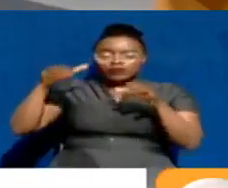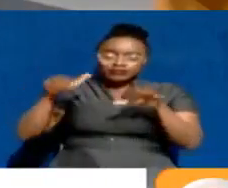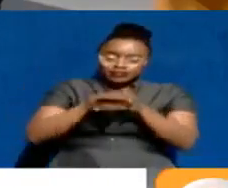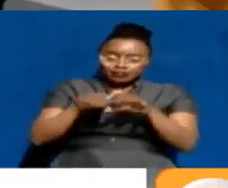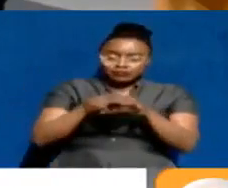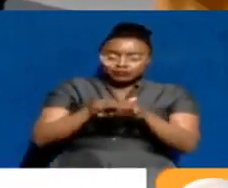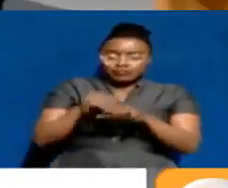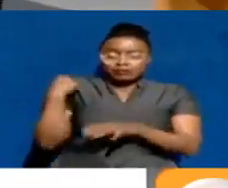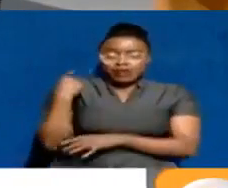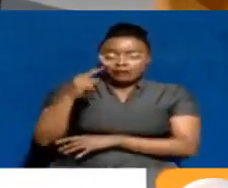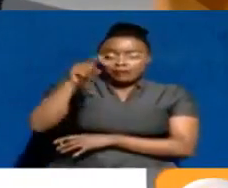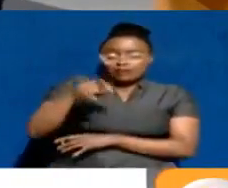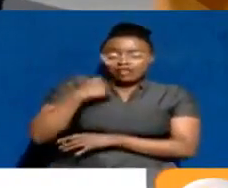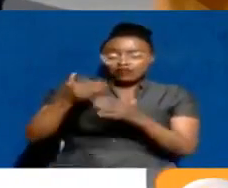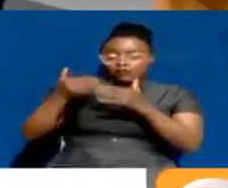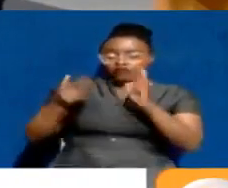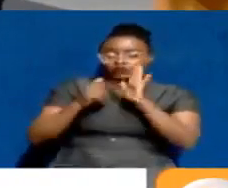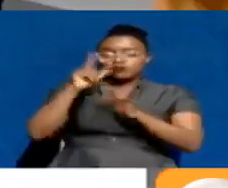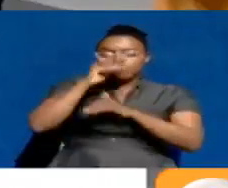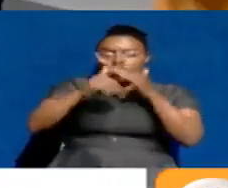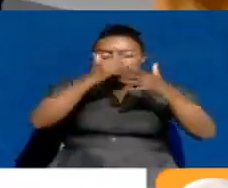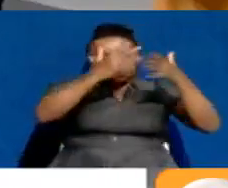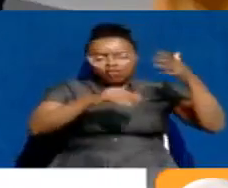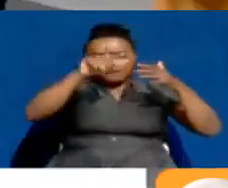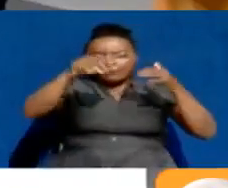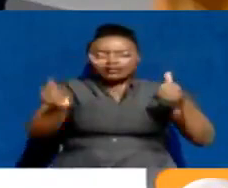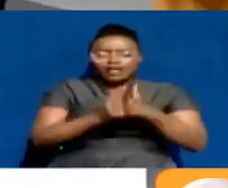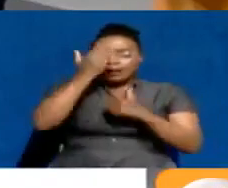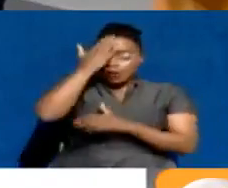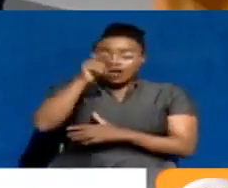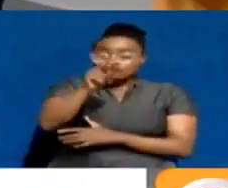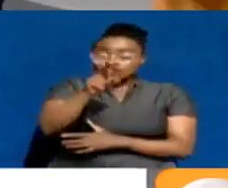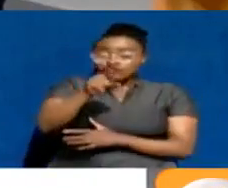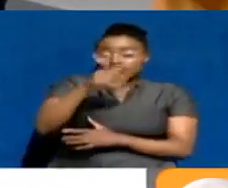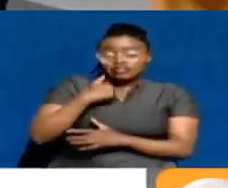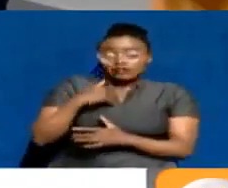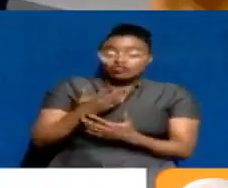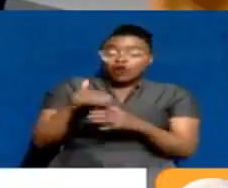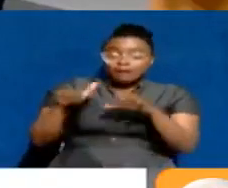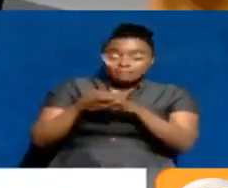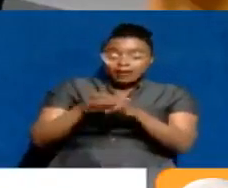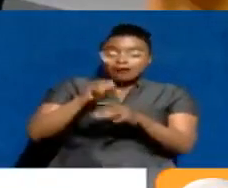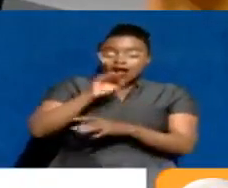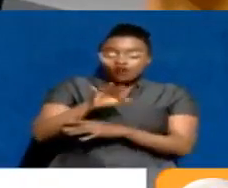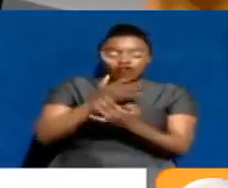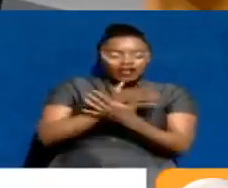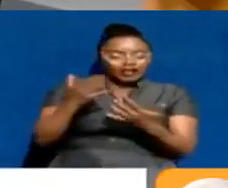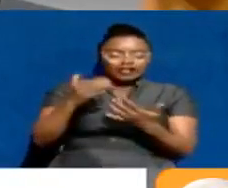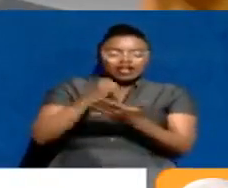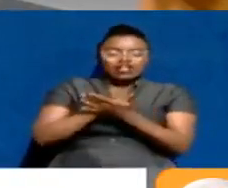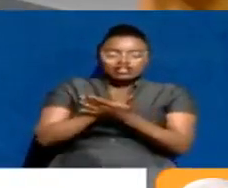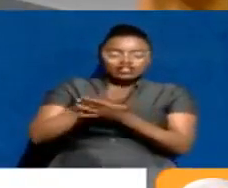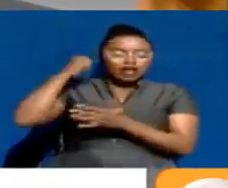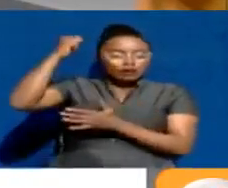have just shown you previously. So all of these things need to happen for you to be said to be a bona fide member of a